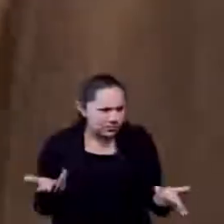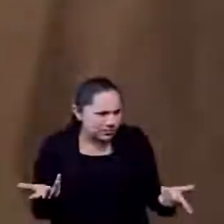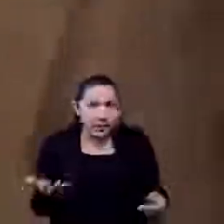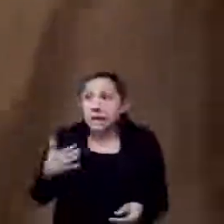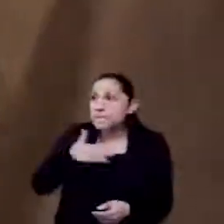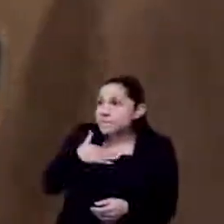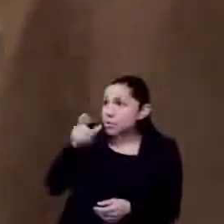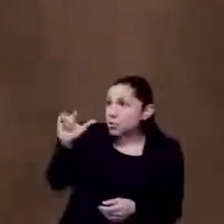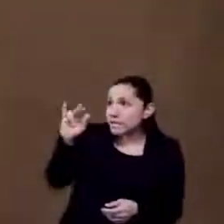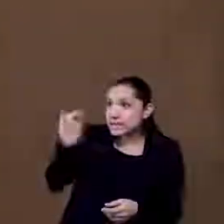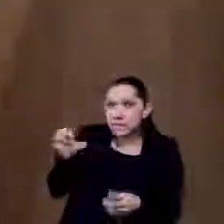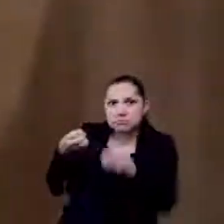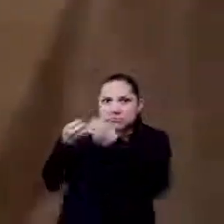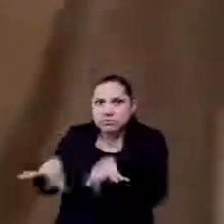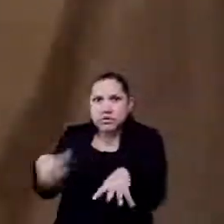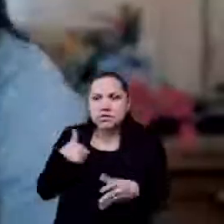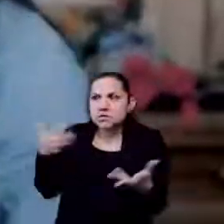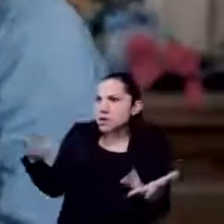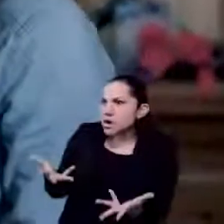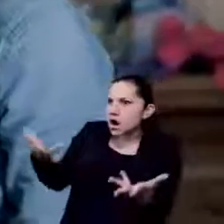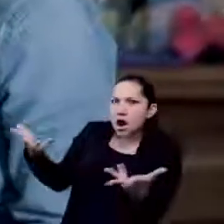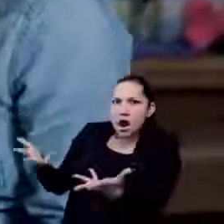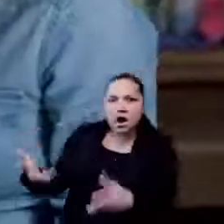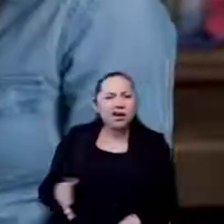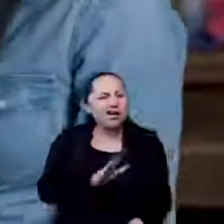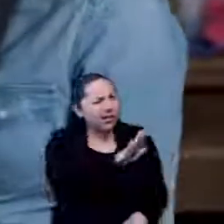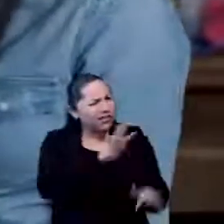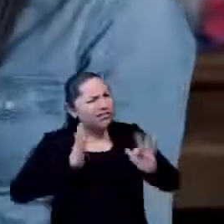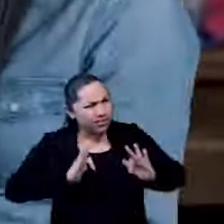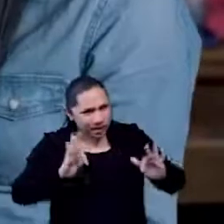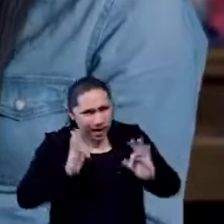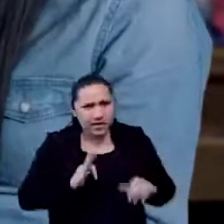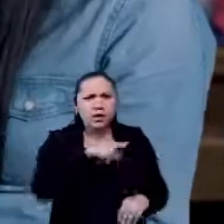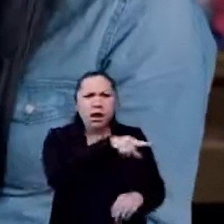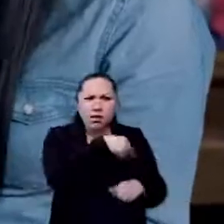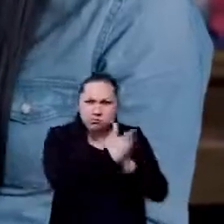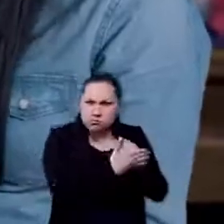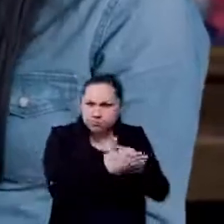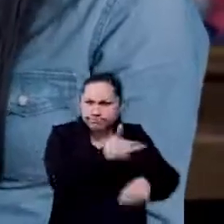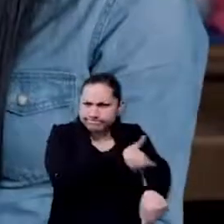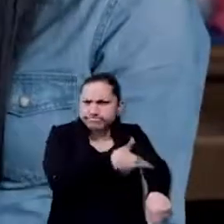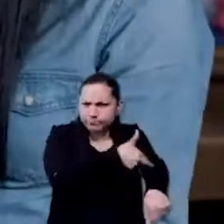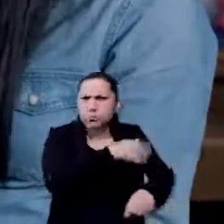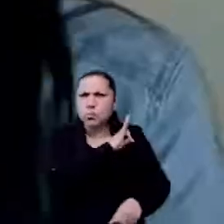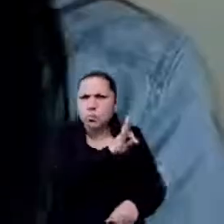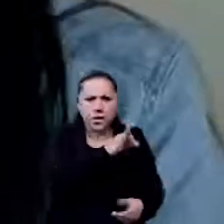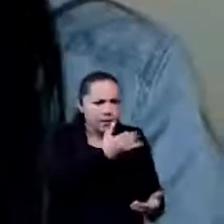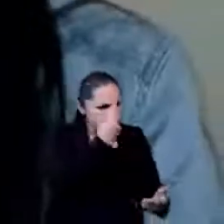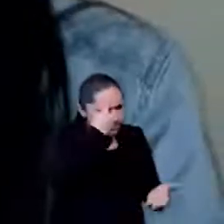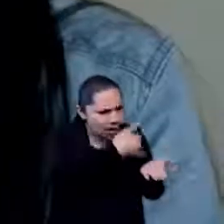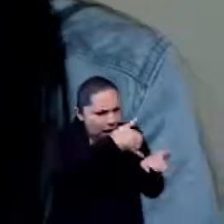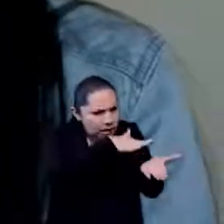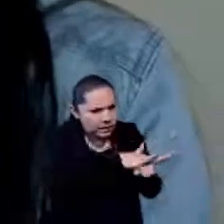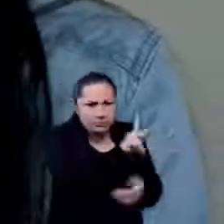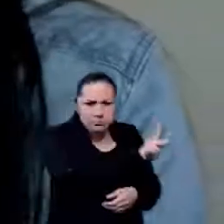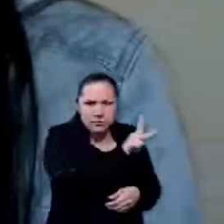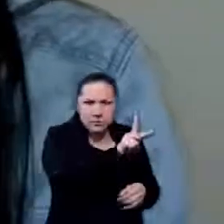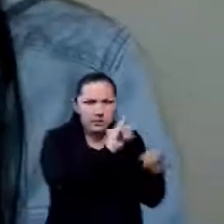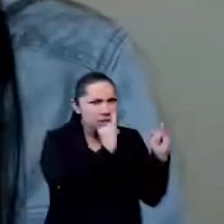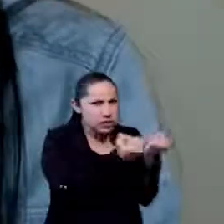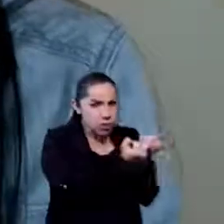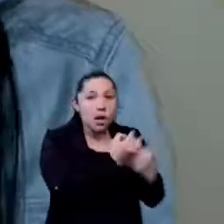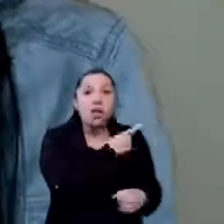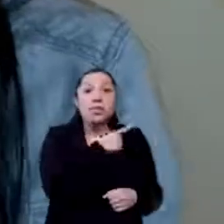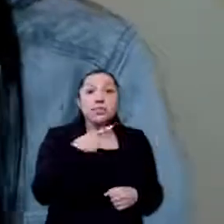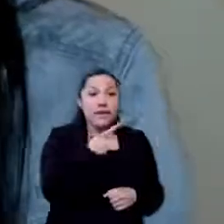hija, extravié mi INE y no sé qué hacer. Tranquila, aún estás a tiempo de sacar una reimpresión idéntica. Es muy sencillo, puedes